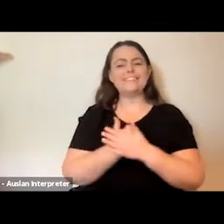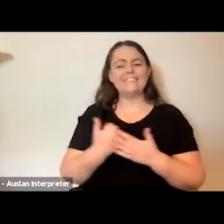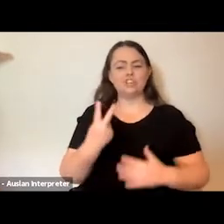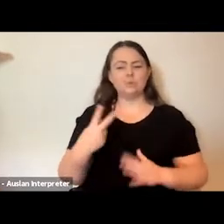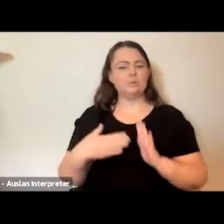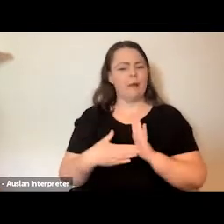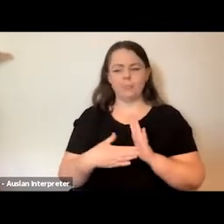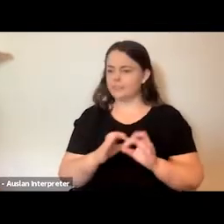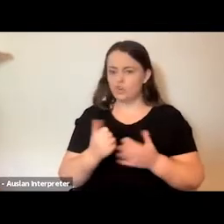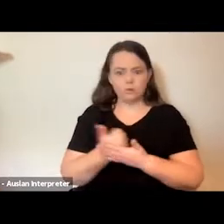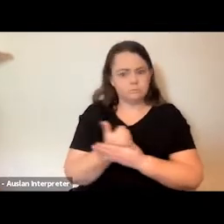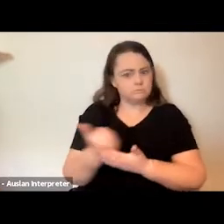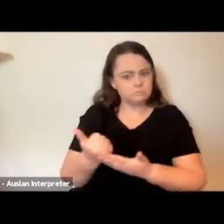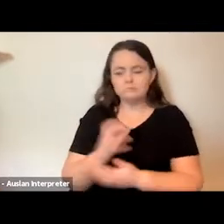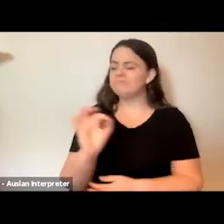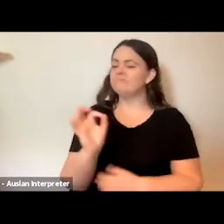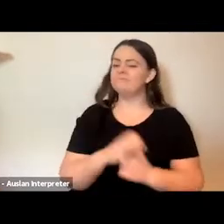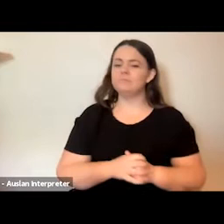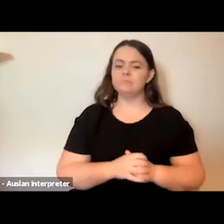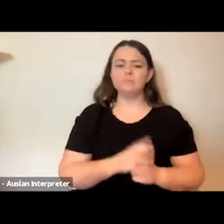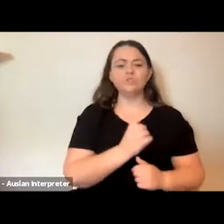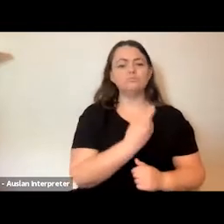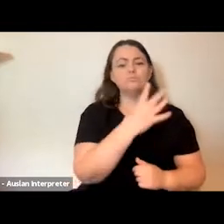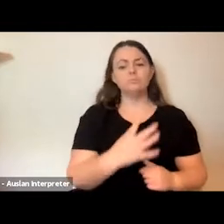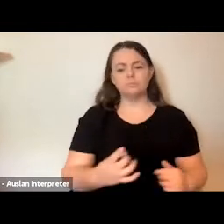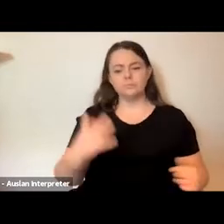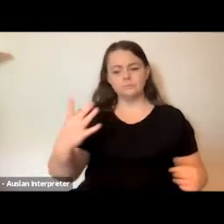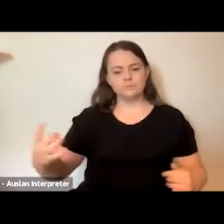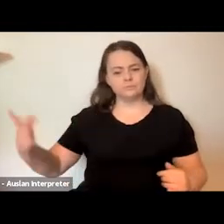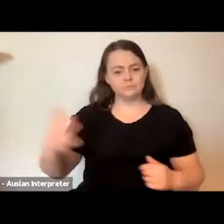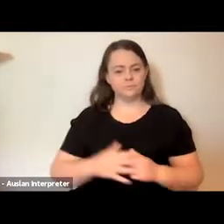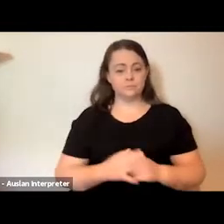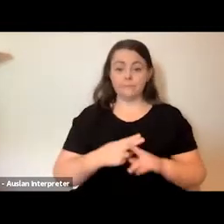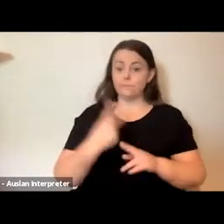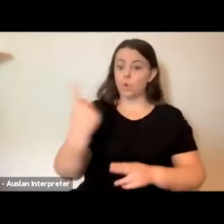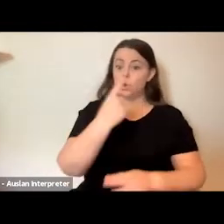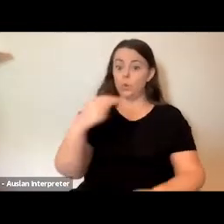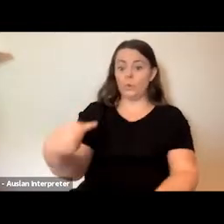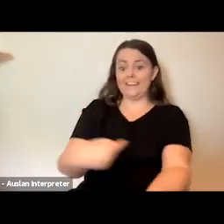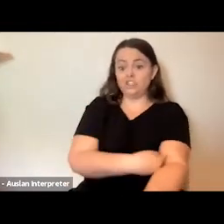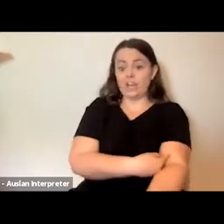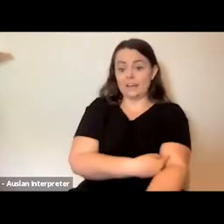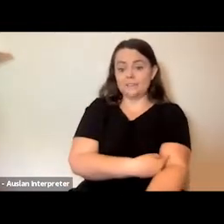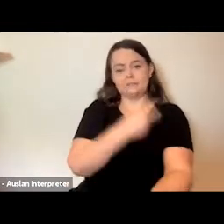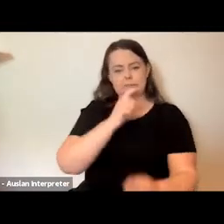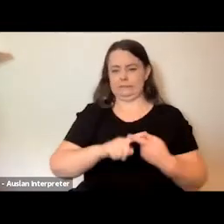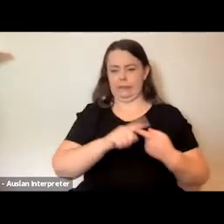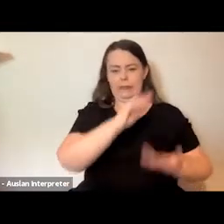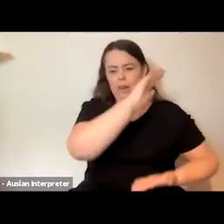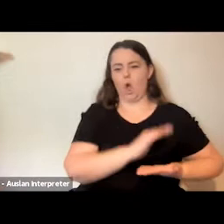In contrast, cocaine use among our sample of people who inject drugs has remained comparatively low and